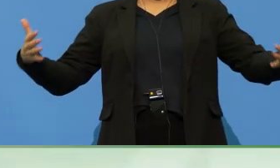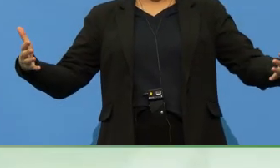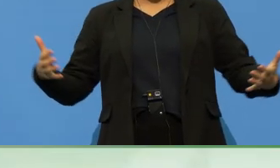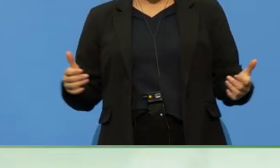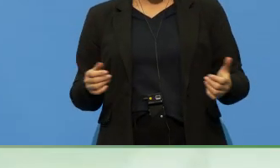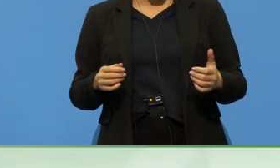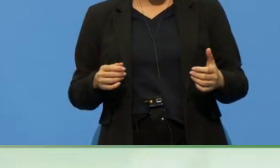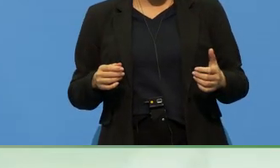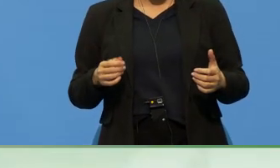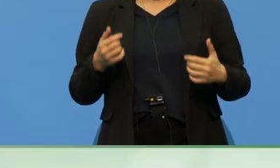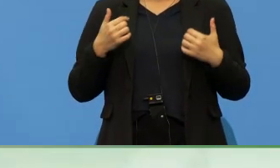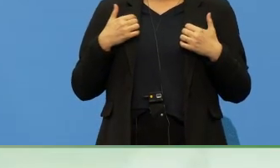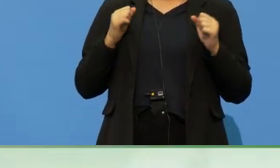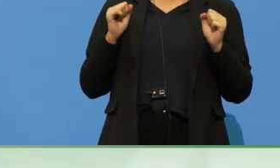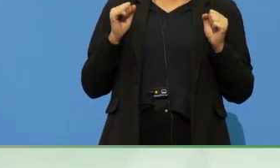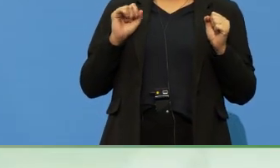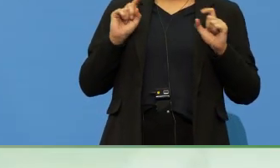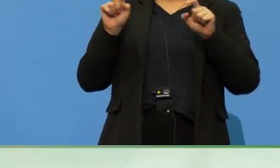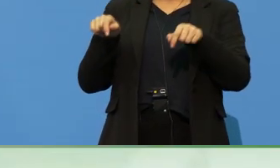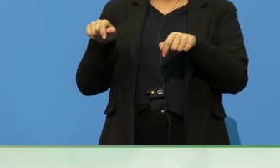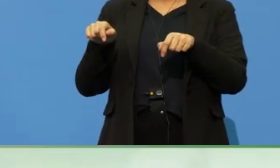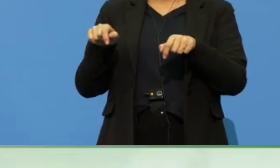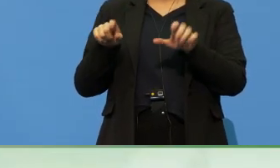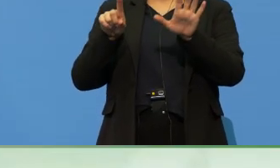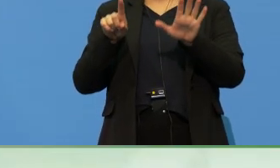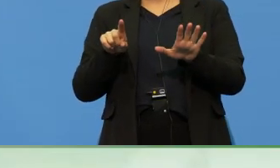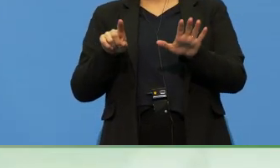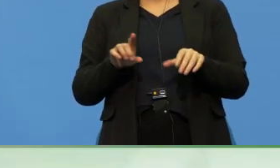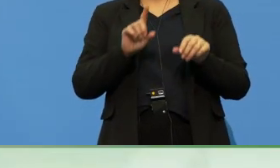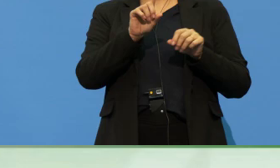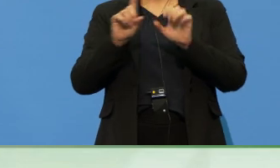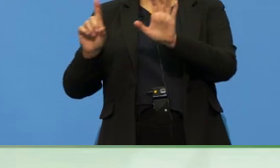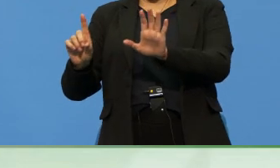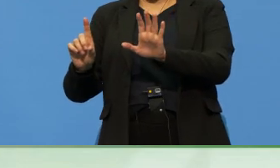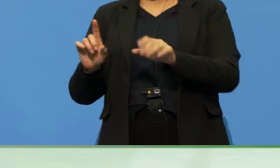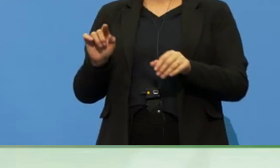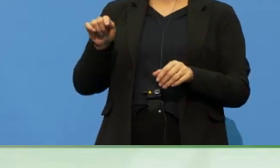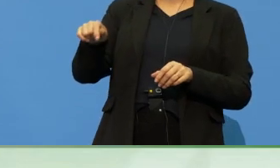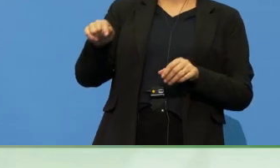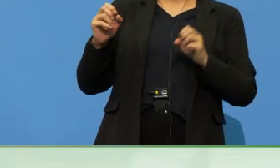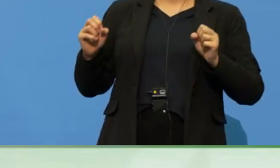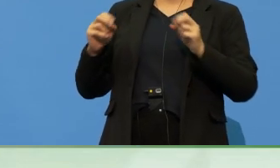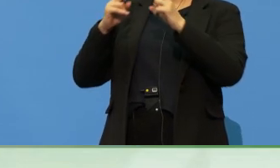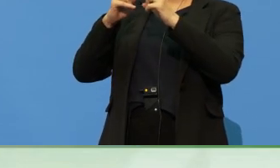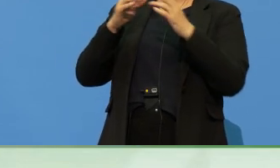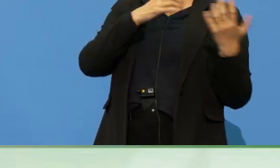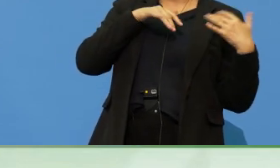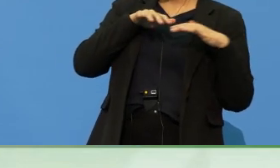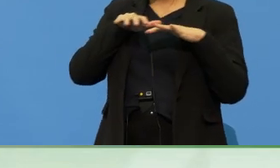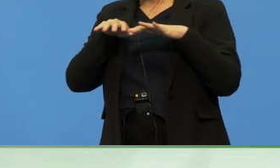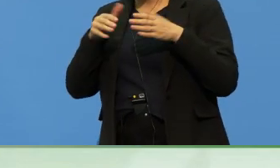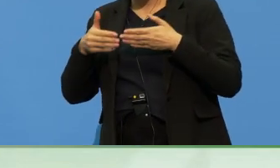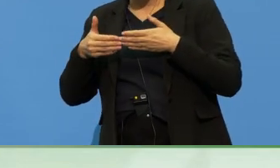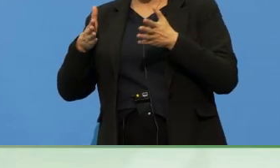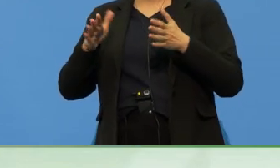to be in Paris on June 16th. Sounds like it's where we want to meet, all of us. But it's, but